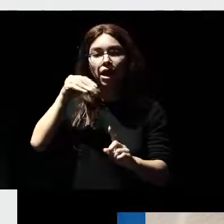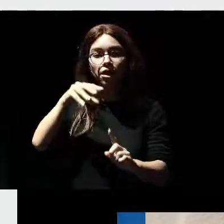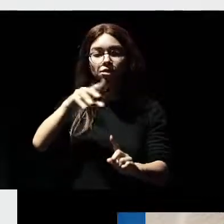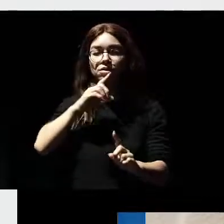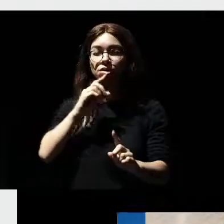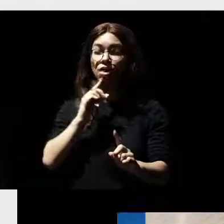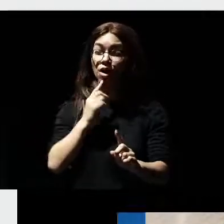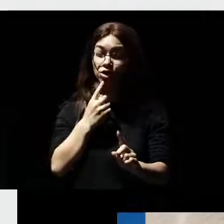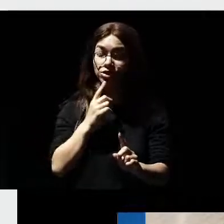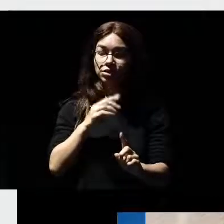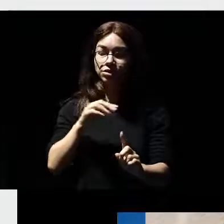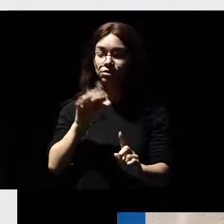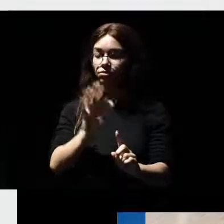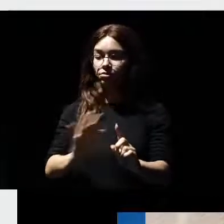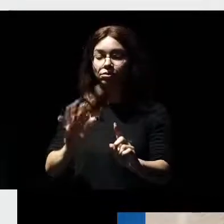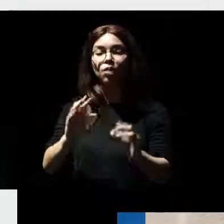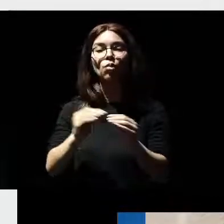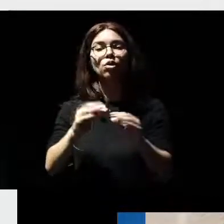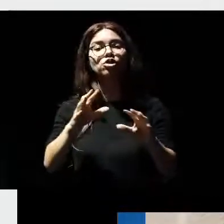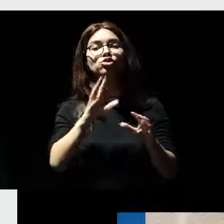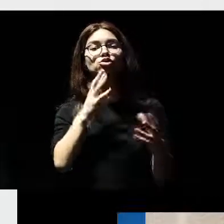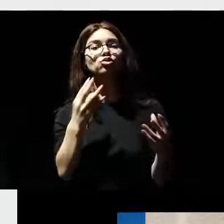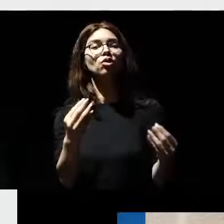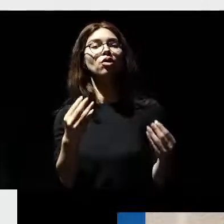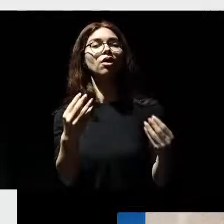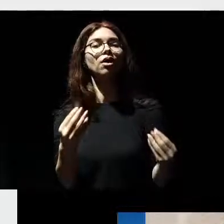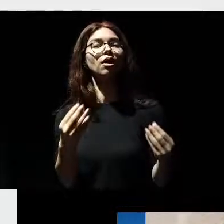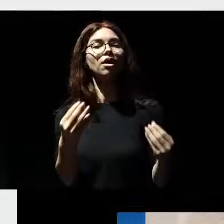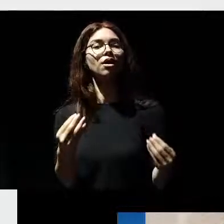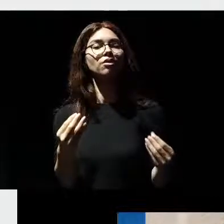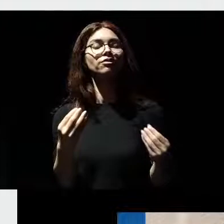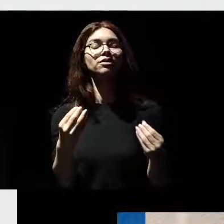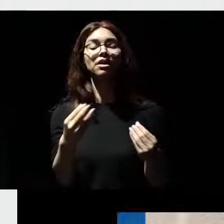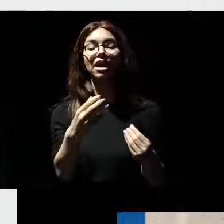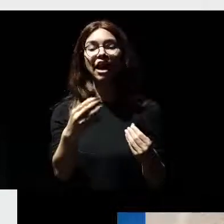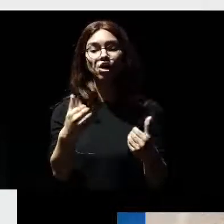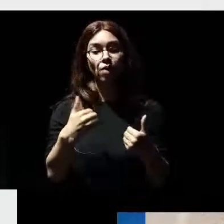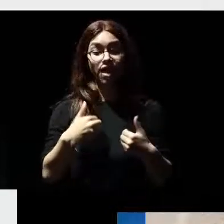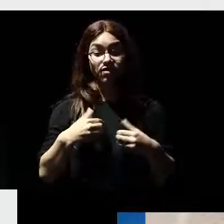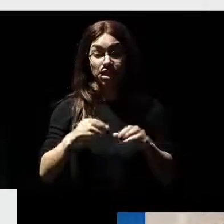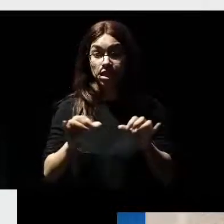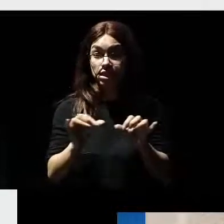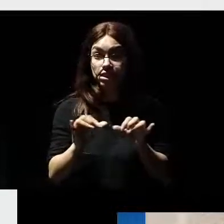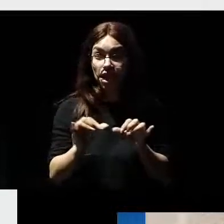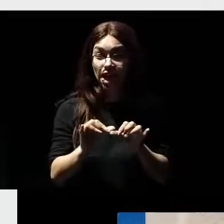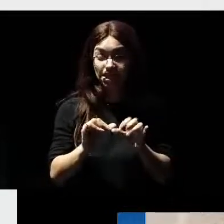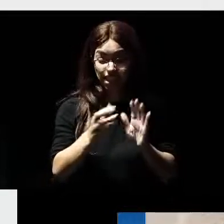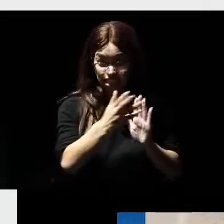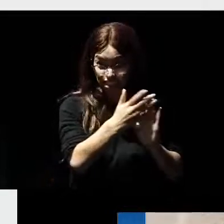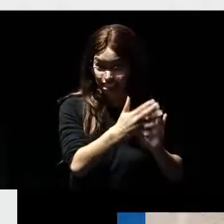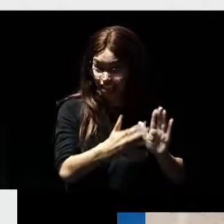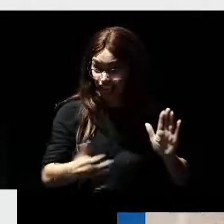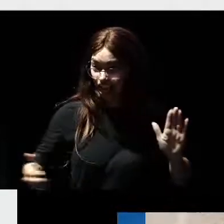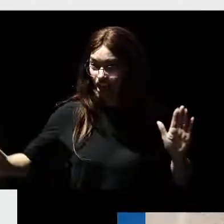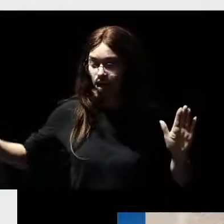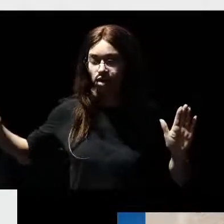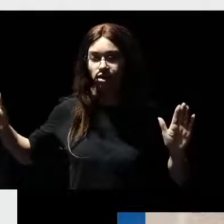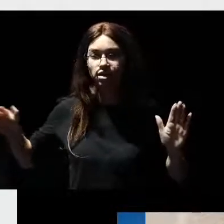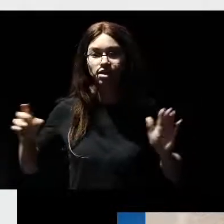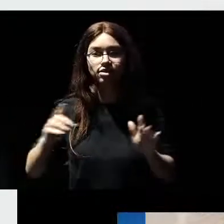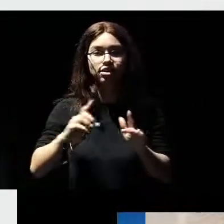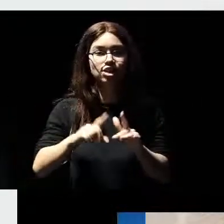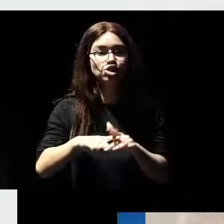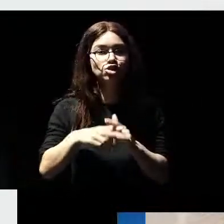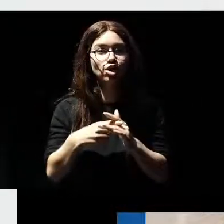the north. And to have a size and a scale that starts to at